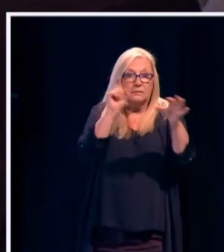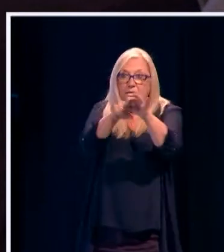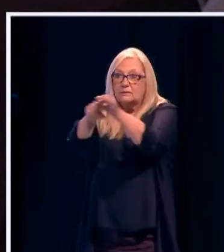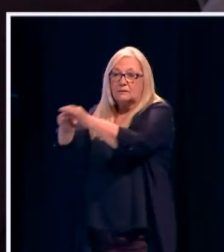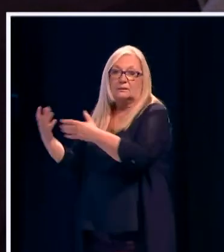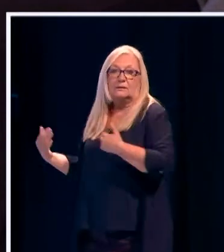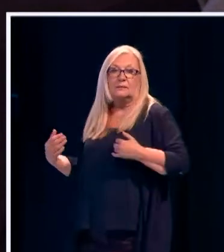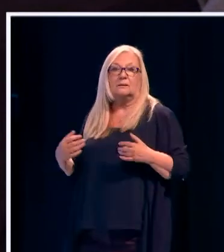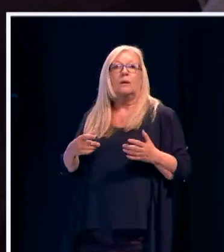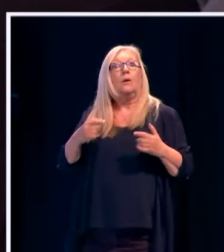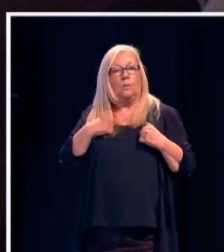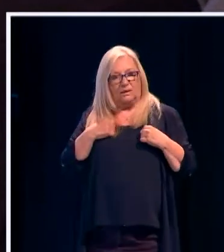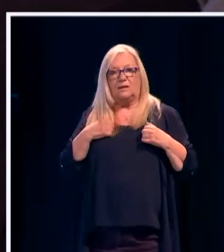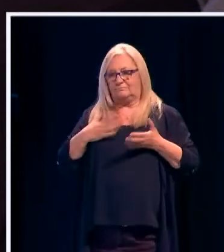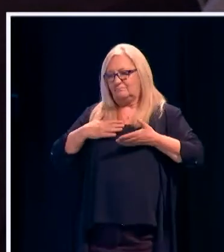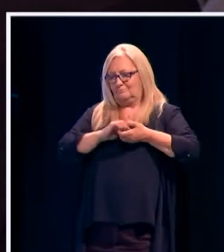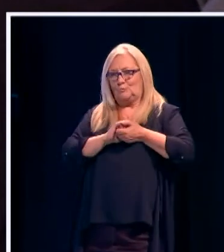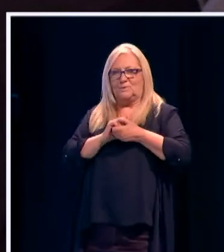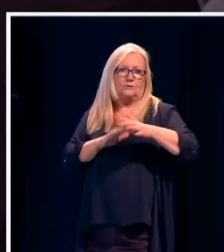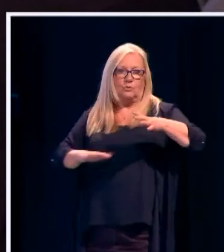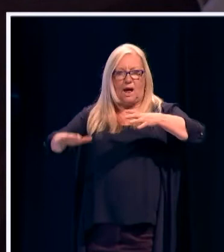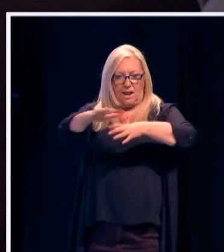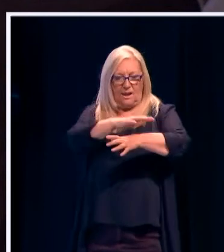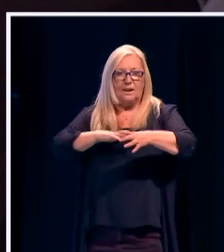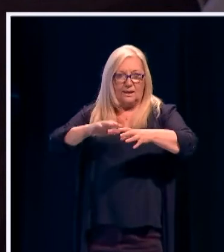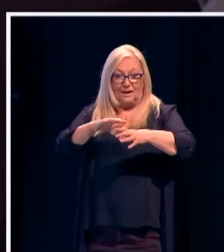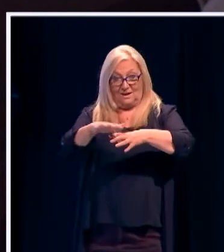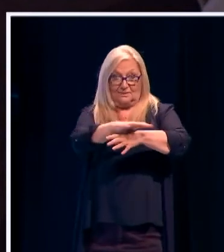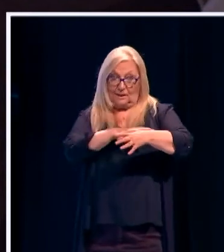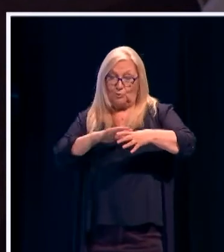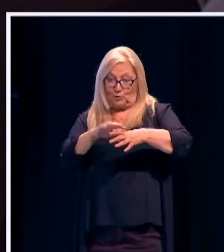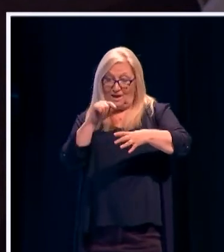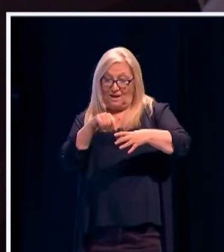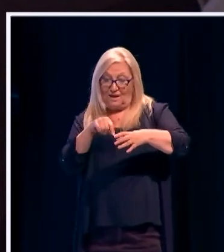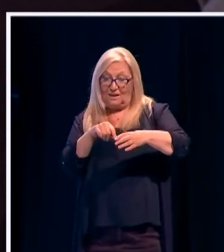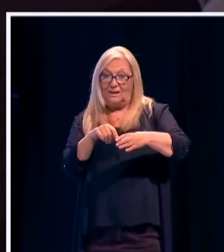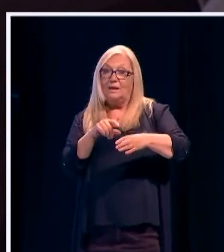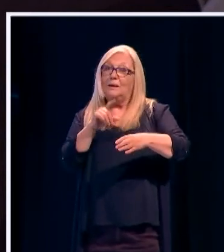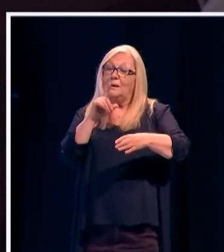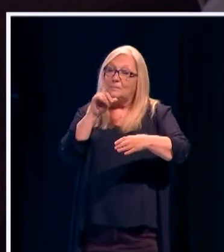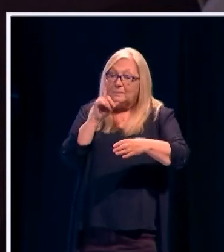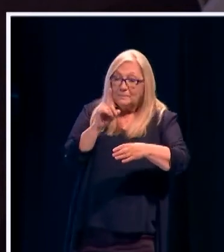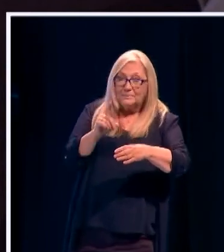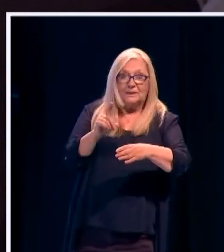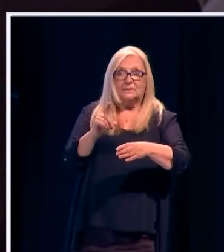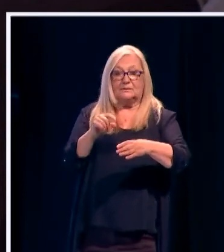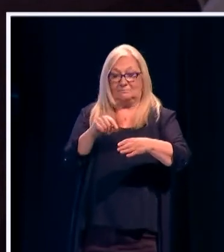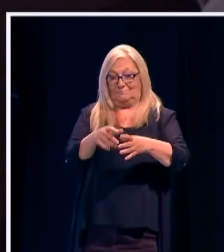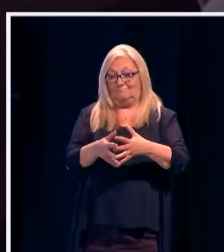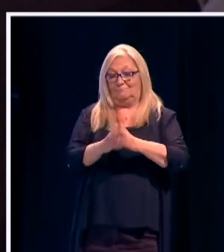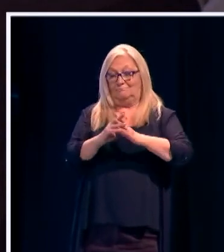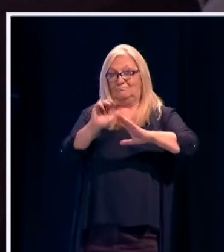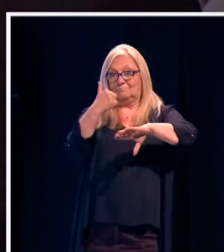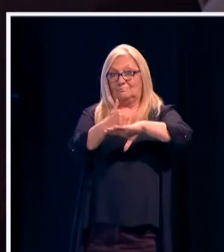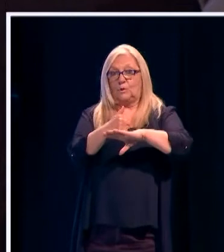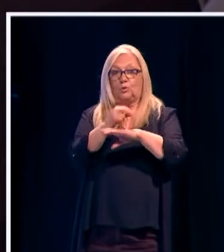we are a national-based organizations. Though we are a national-based organizations that was established since 2008,